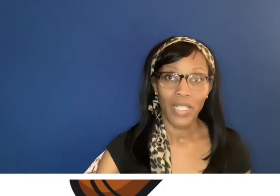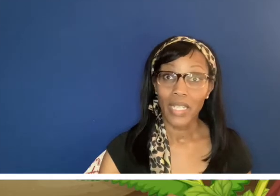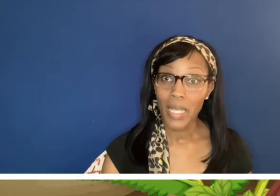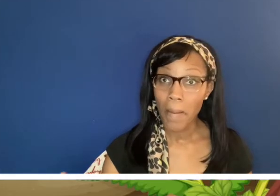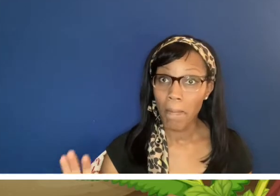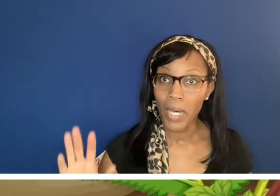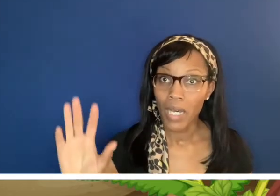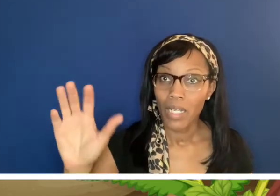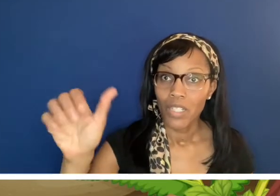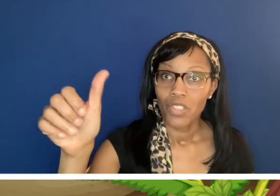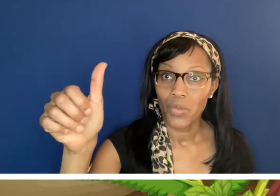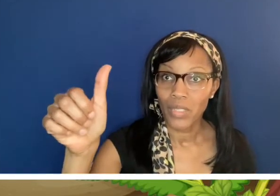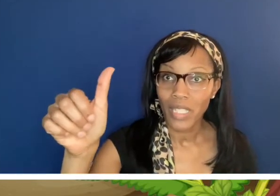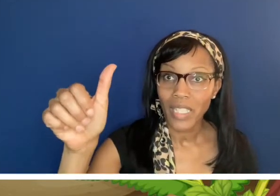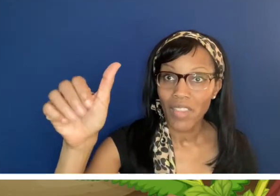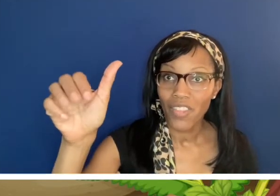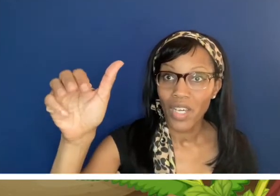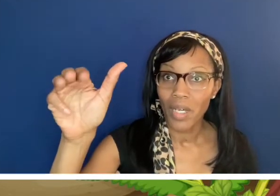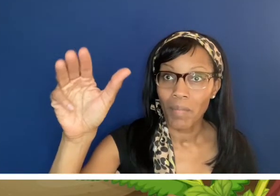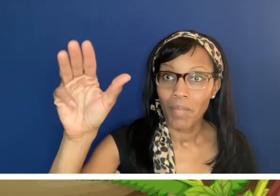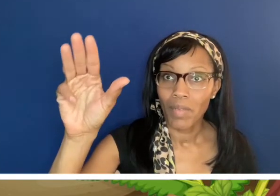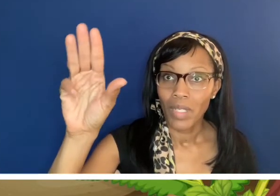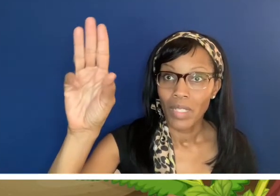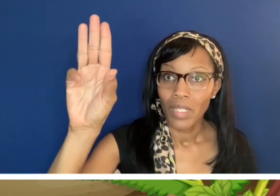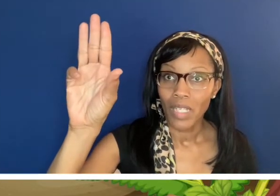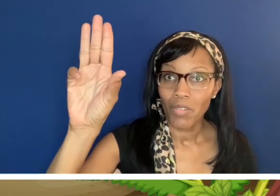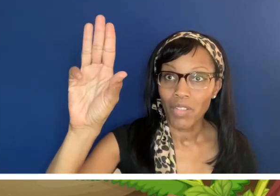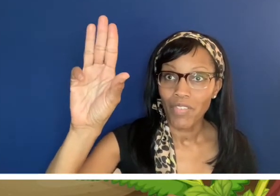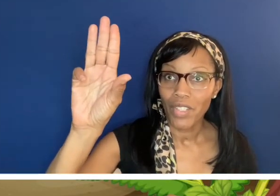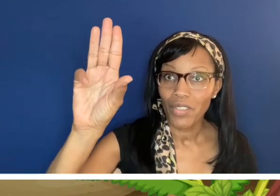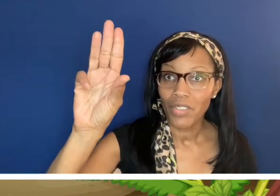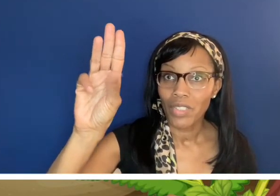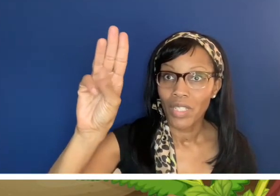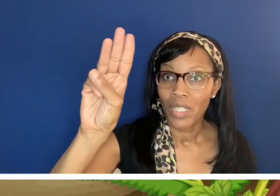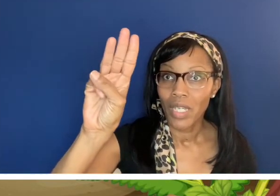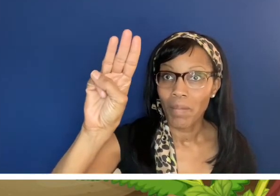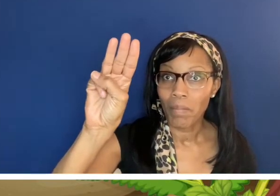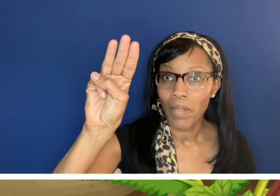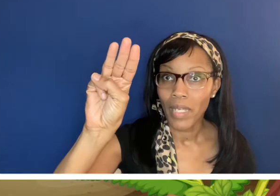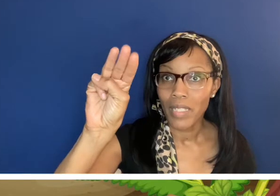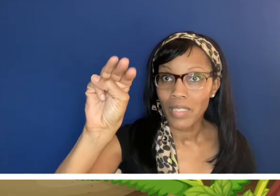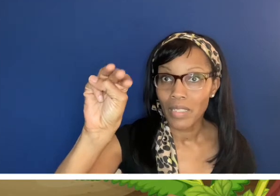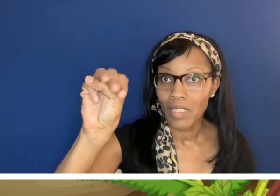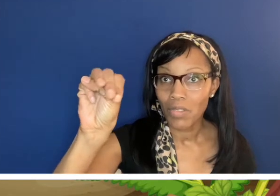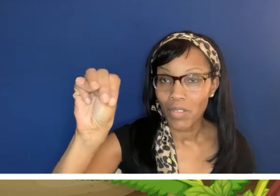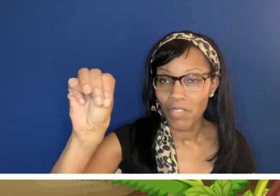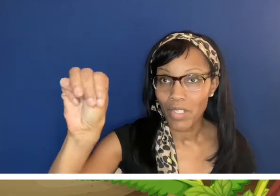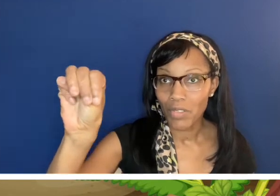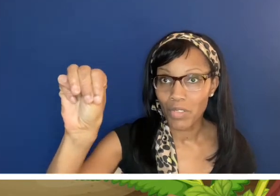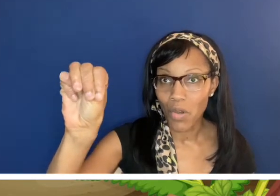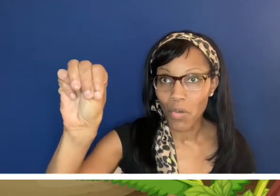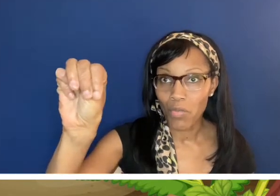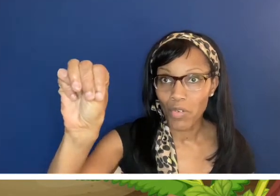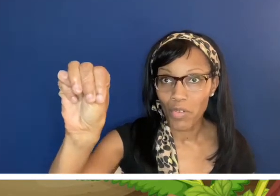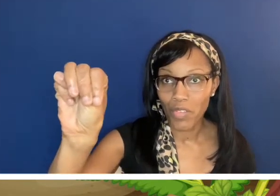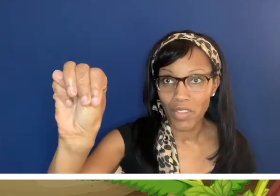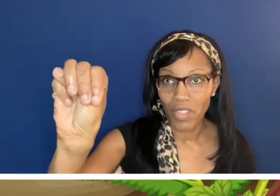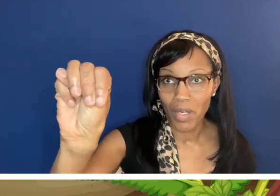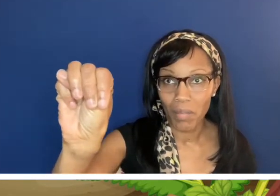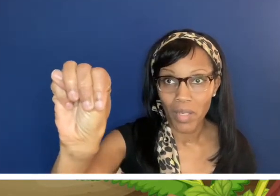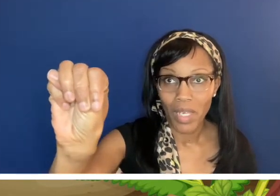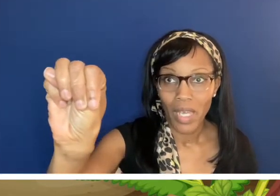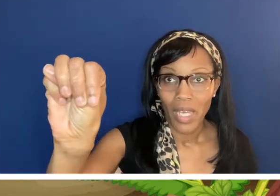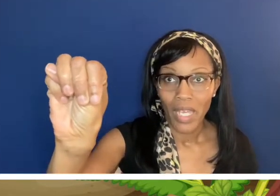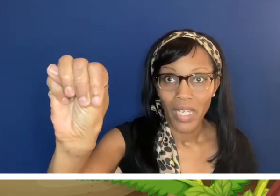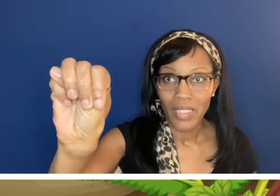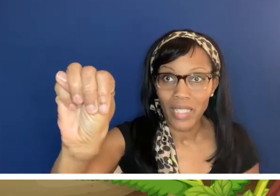Next one, M. So you want to take that thumb, take 3 fingers and place the 3 fingers over the